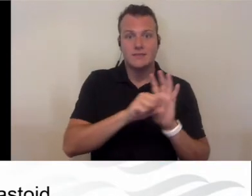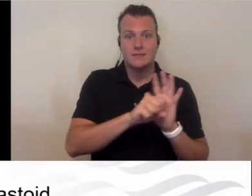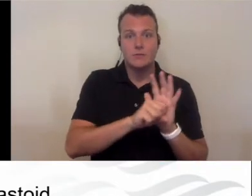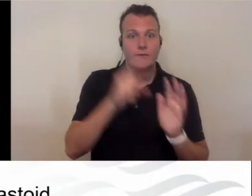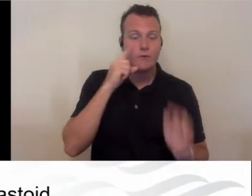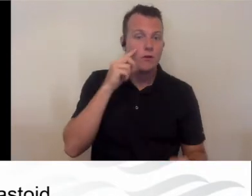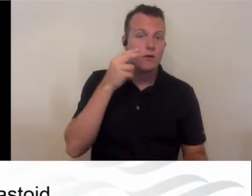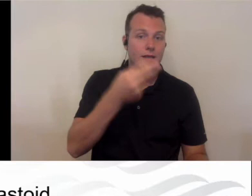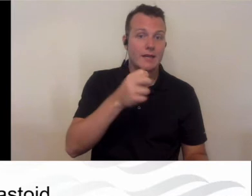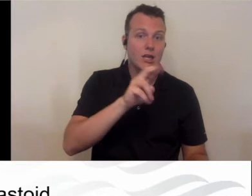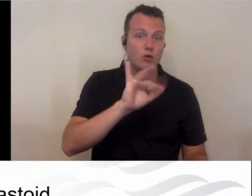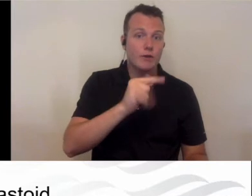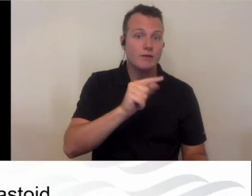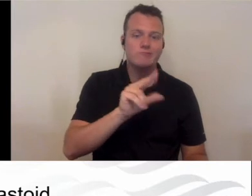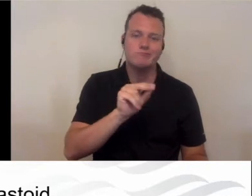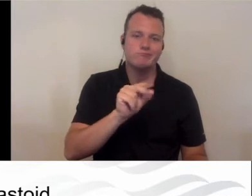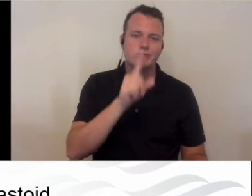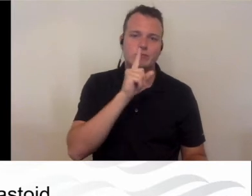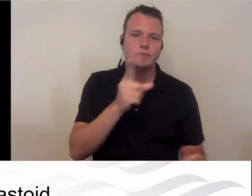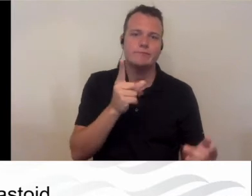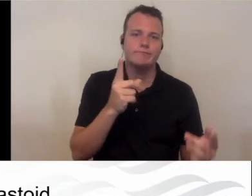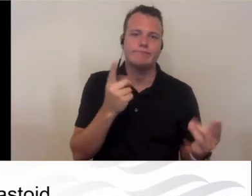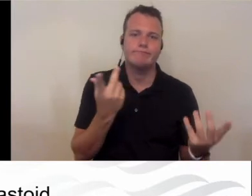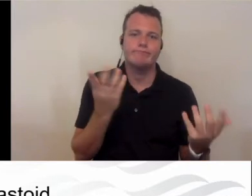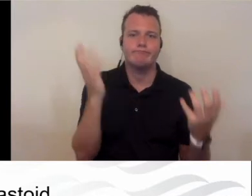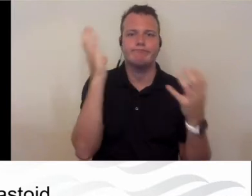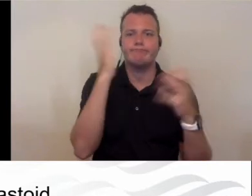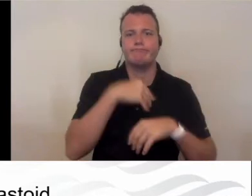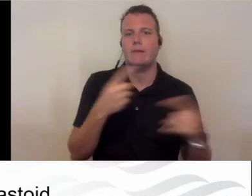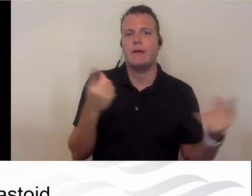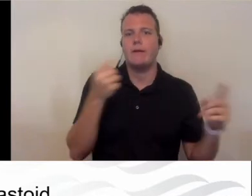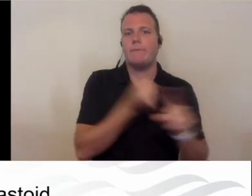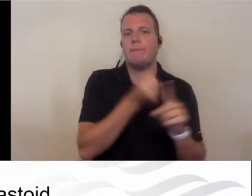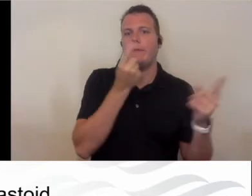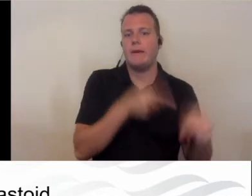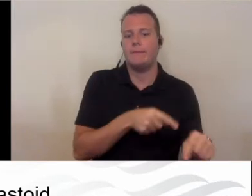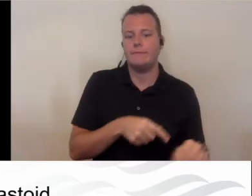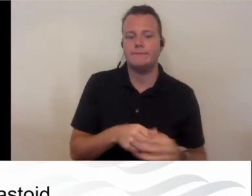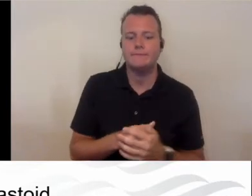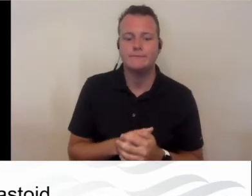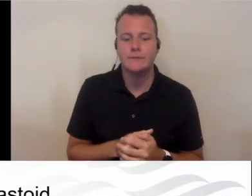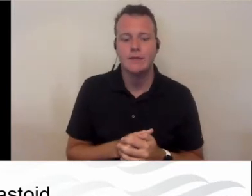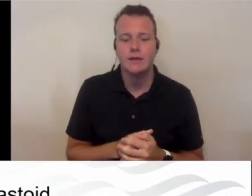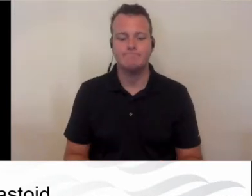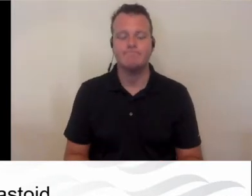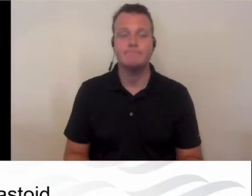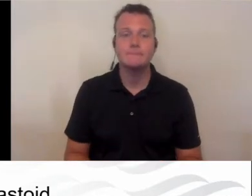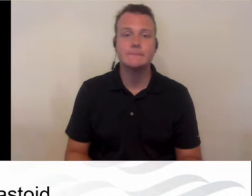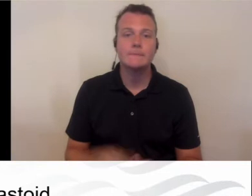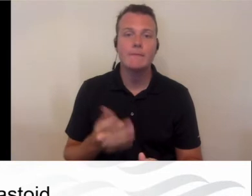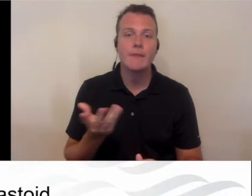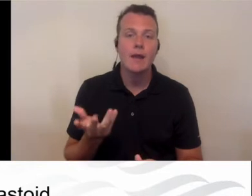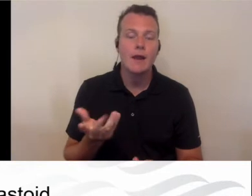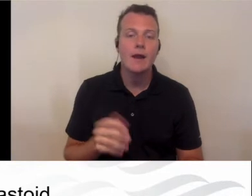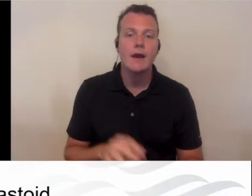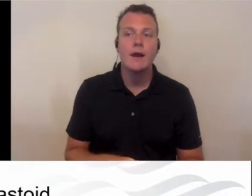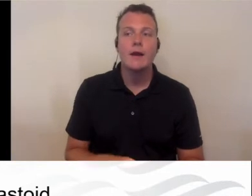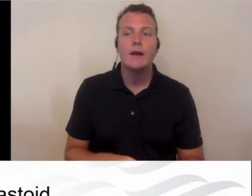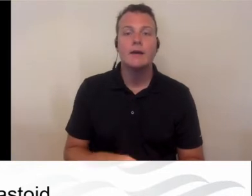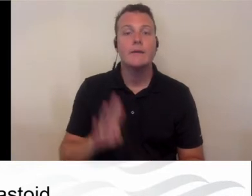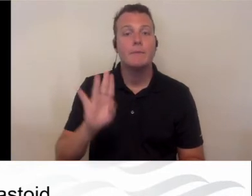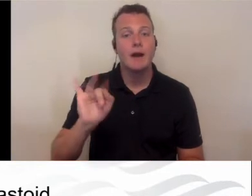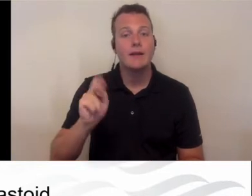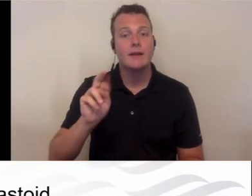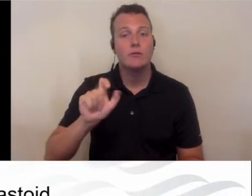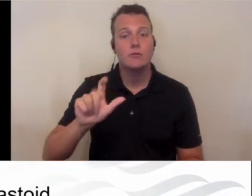hearing loss codes begin with H. It's not for hearing, it just happened that way. So bilateral sensory neural hearing loss